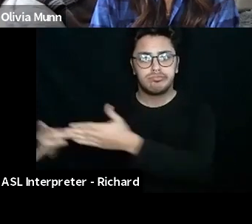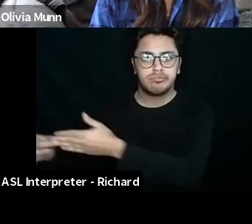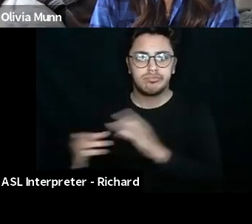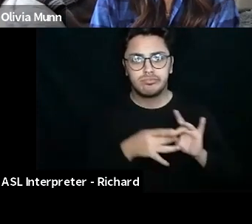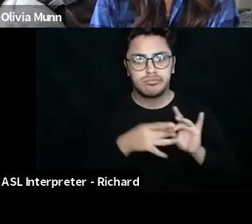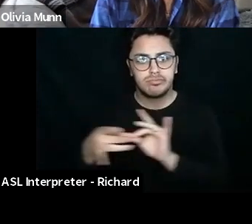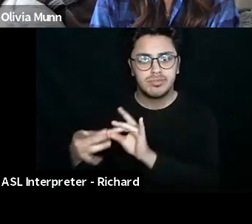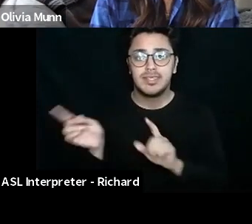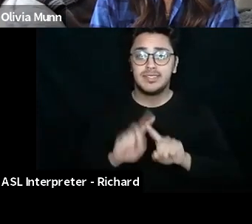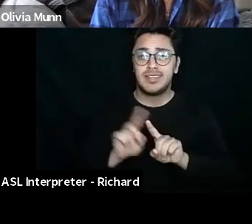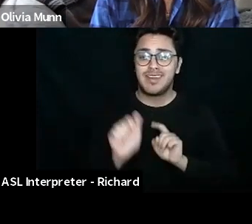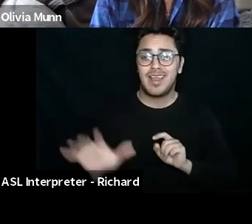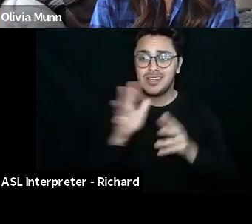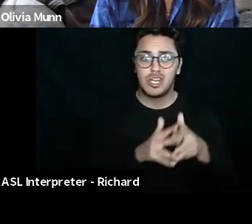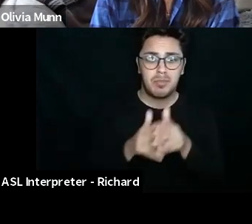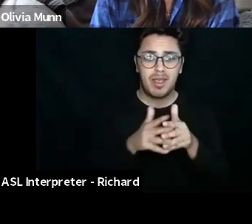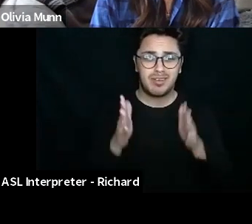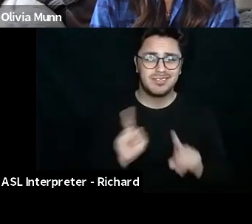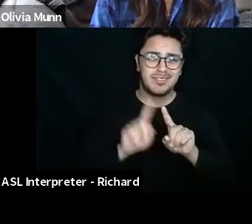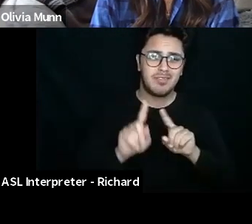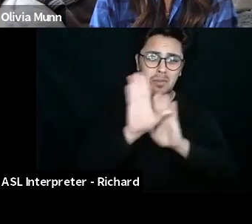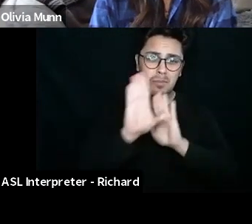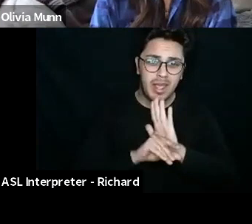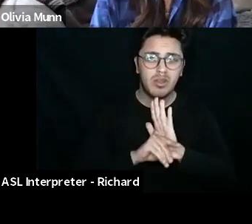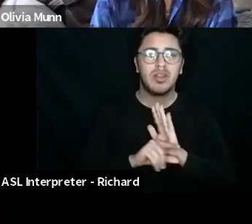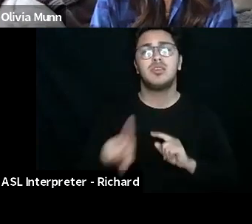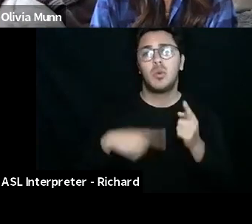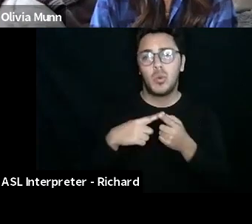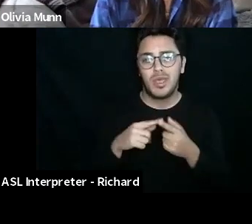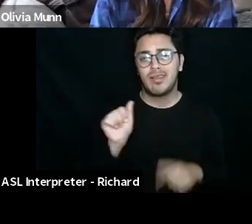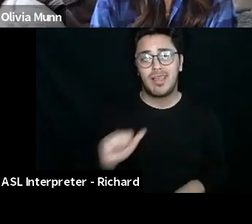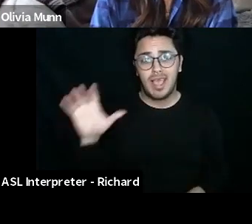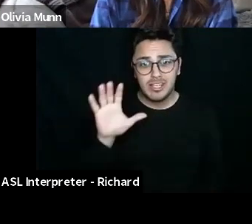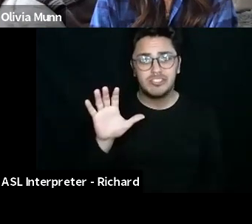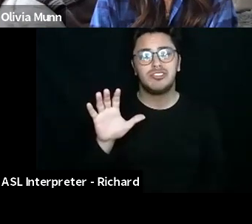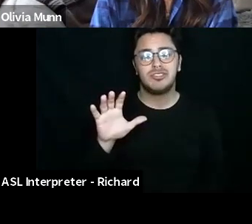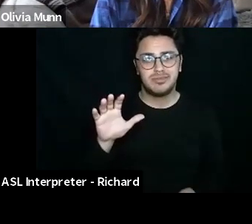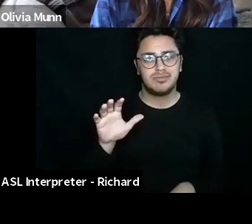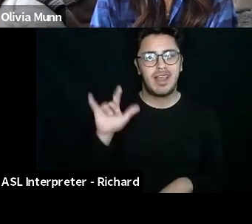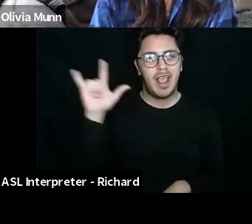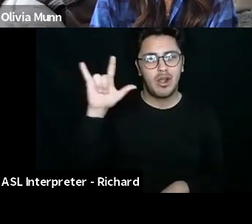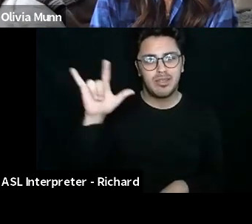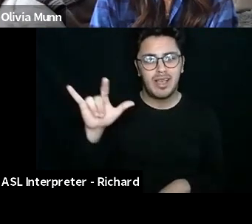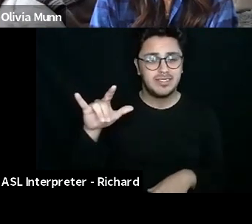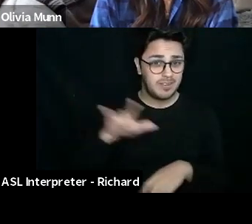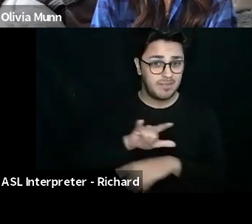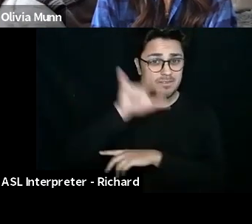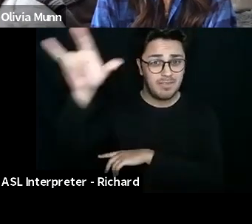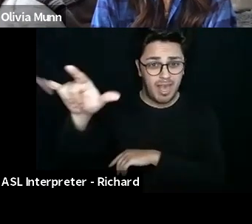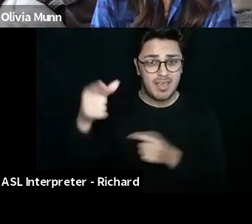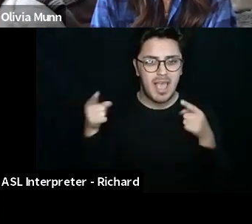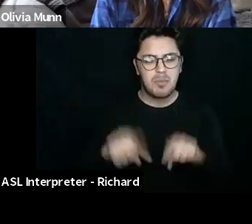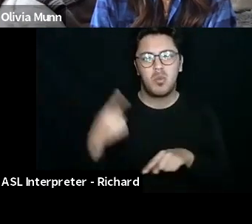different backgrounds explaining, oh, when the Asiana Airlines flight happened and people, some